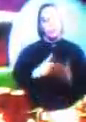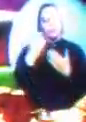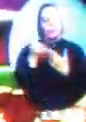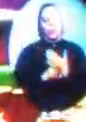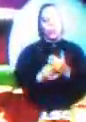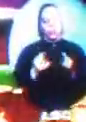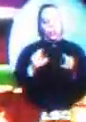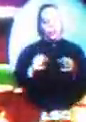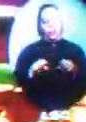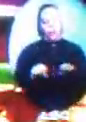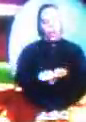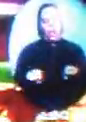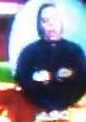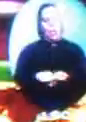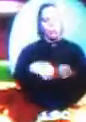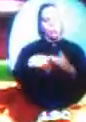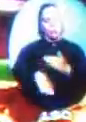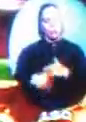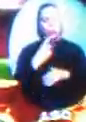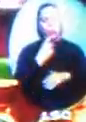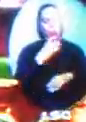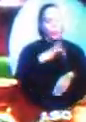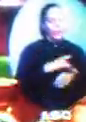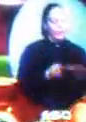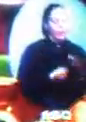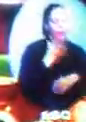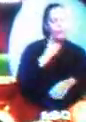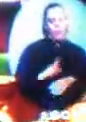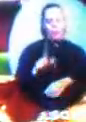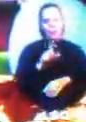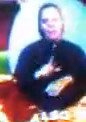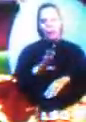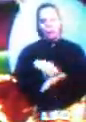Mr. Speaker, with respect to the cable project